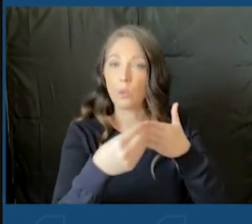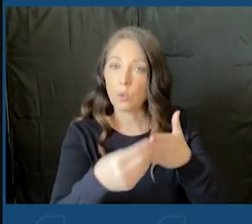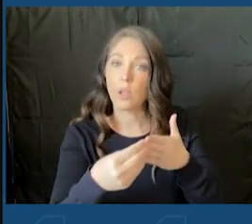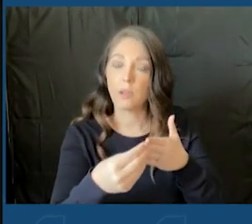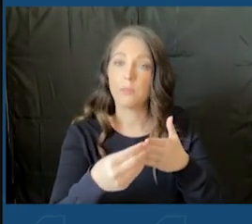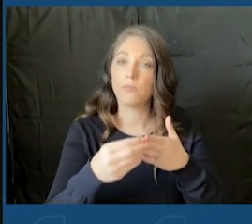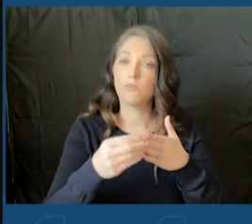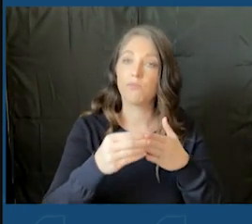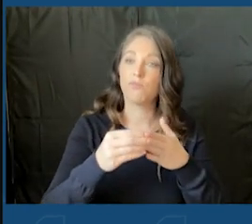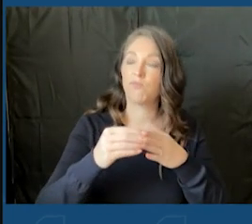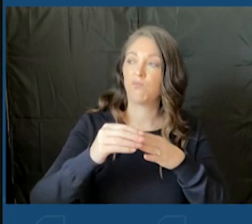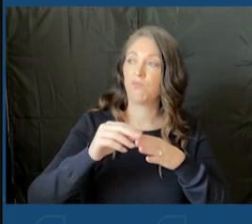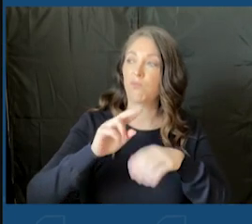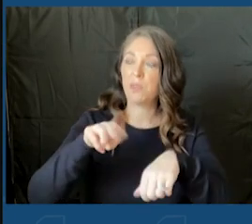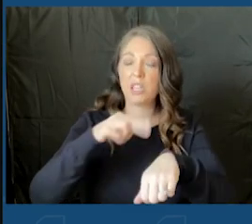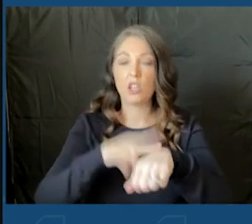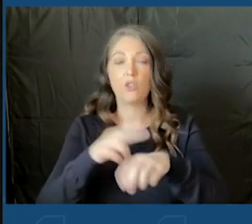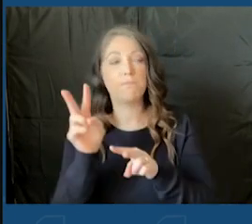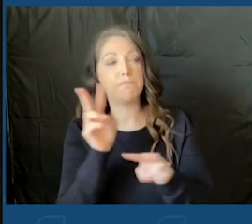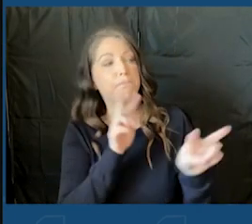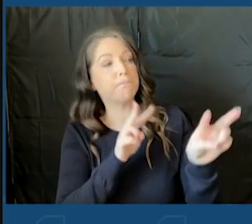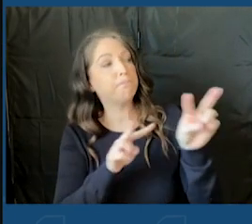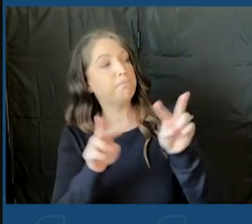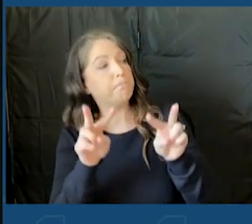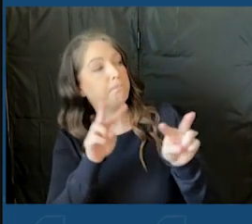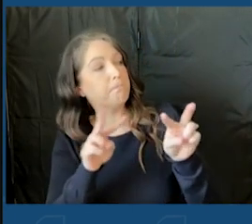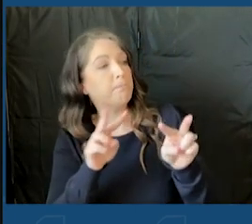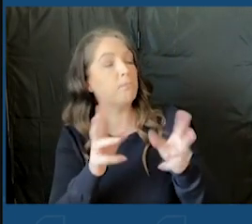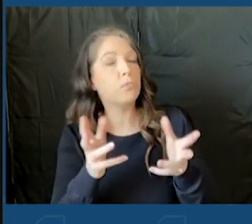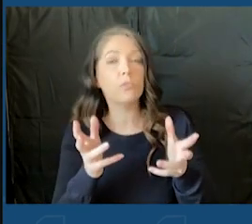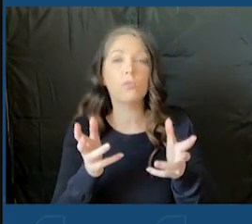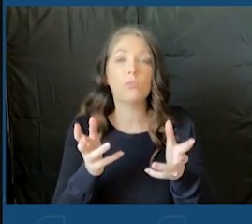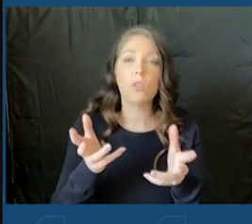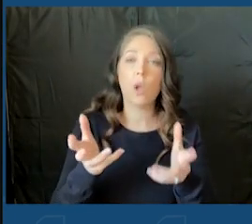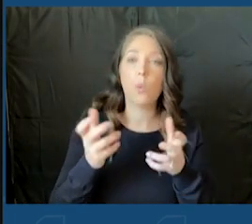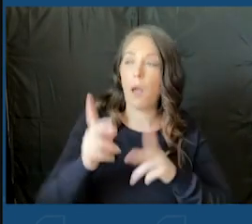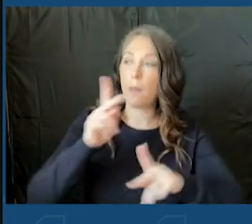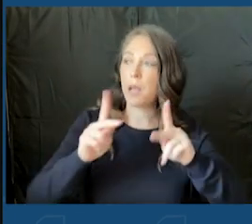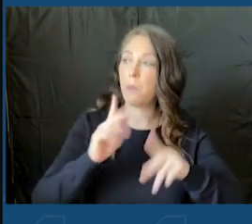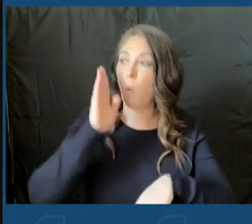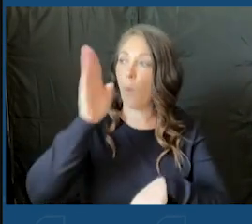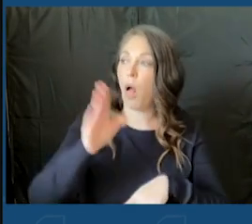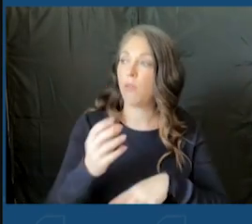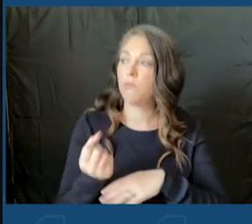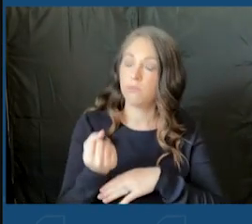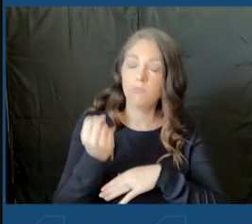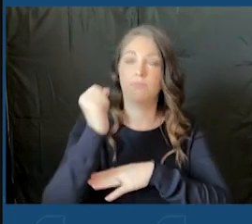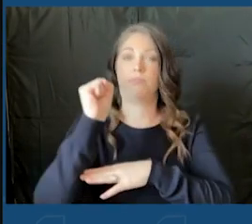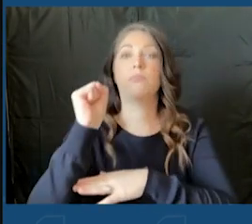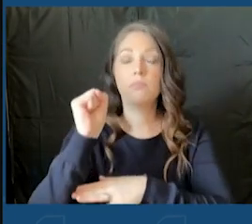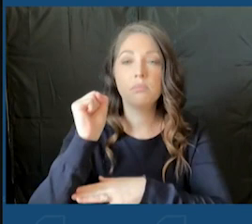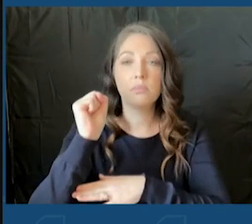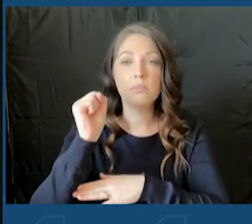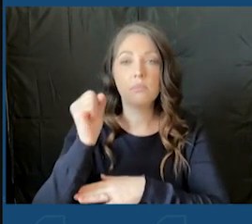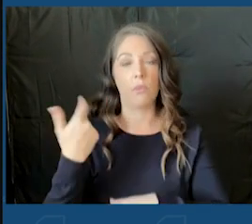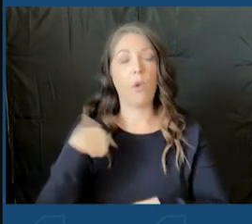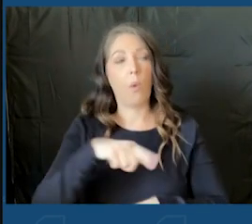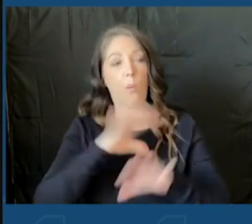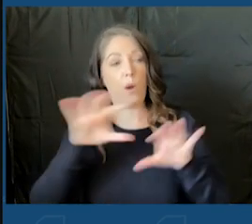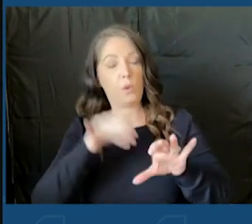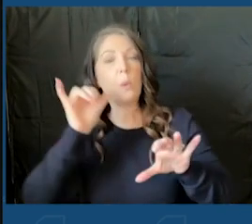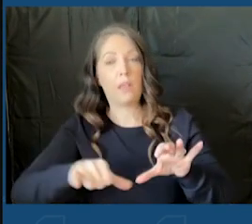looks and wanders, looking for people that'll actually step up and fight back. And that's what we're doing here today with